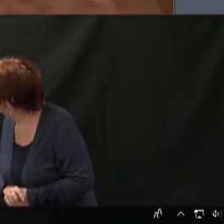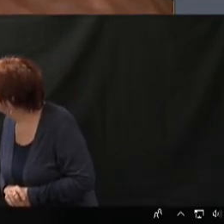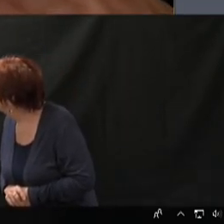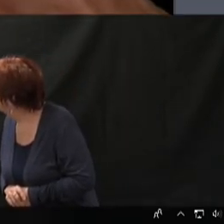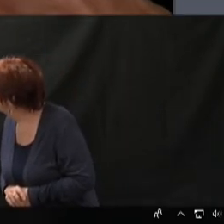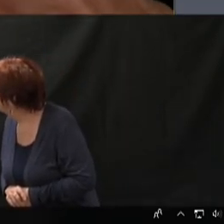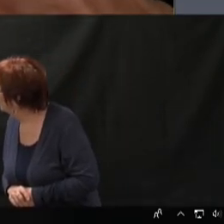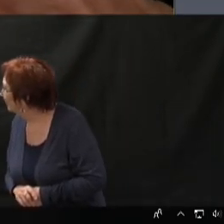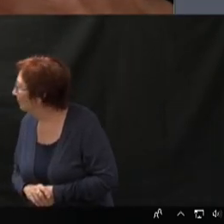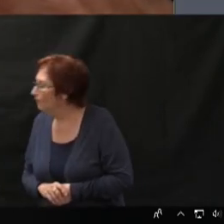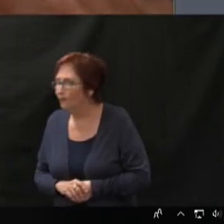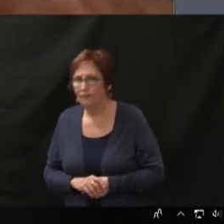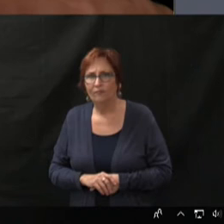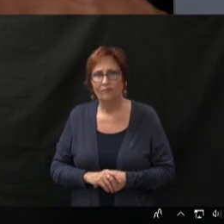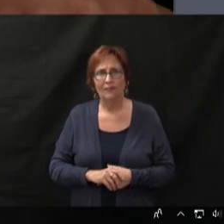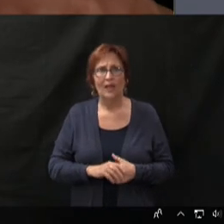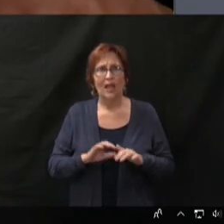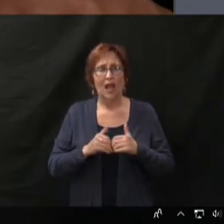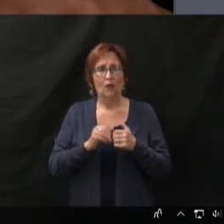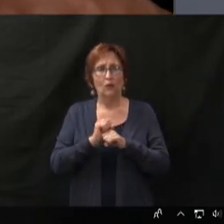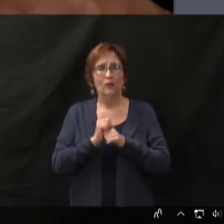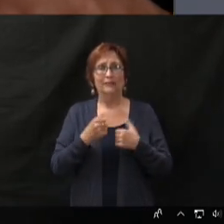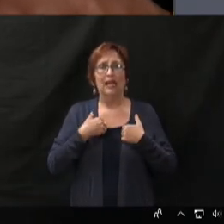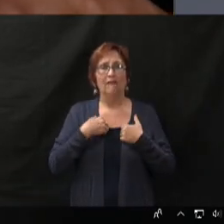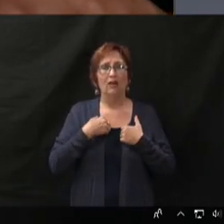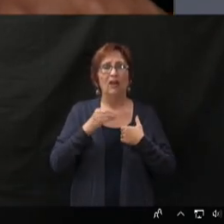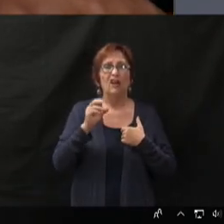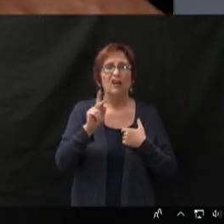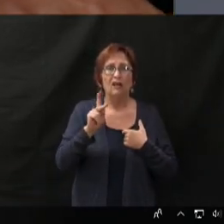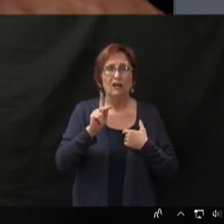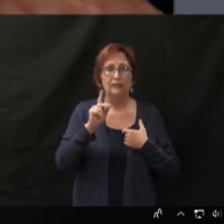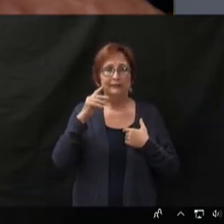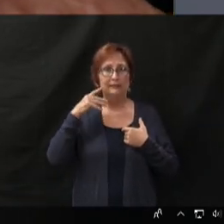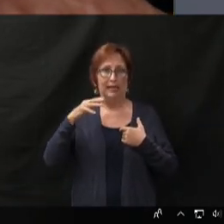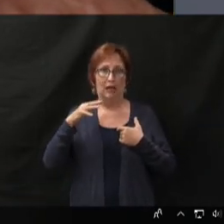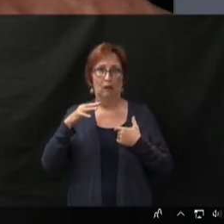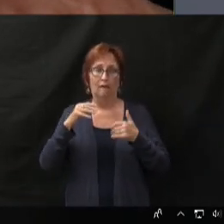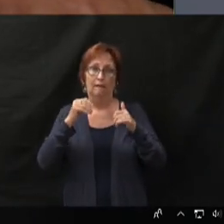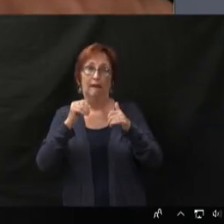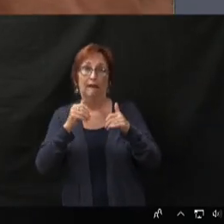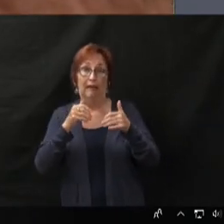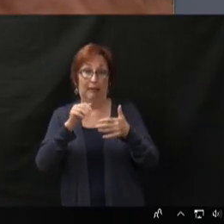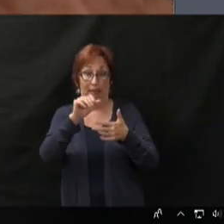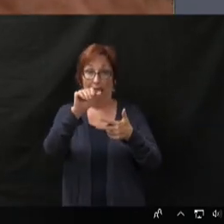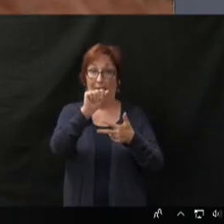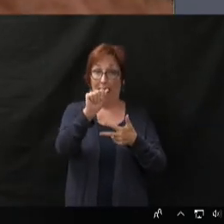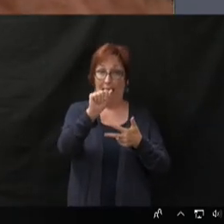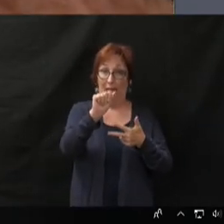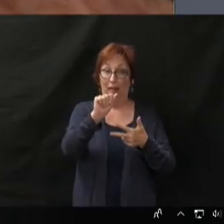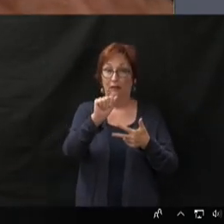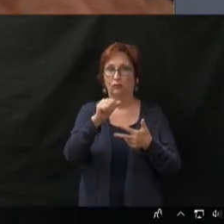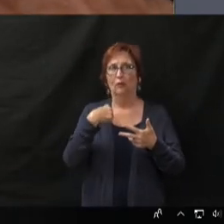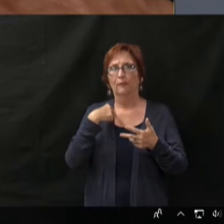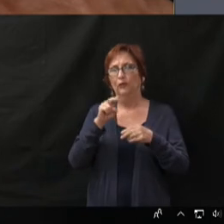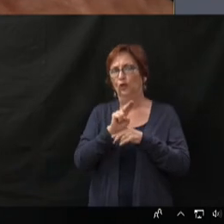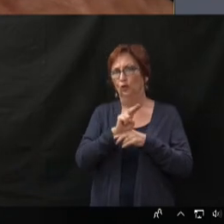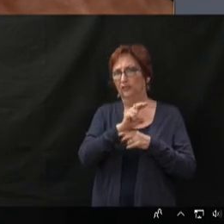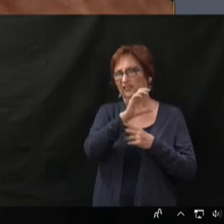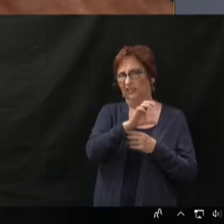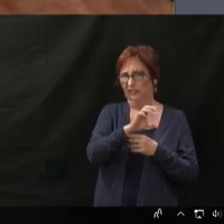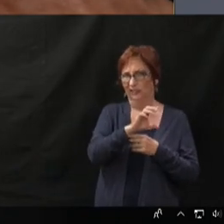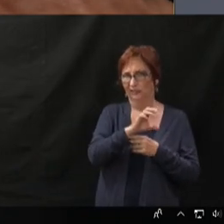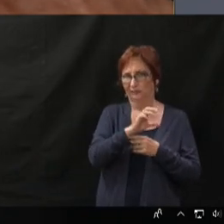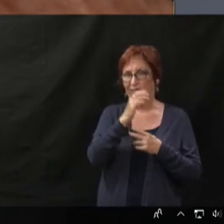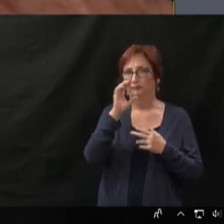I have a k sound. It's followed by an A, so I'm going to use the C, like